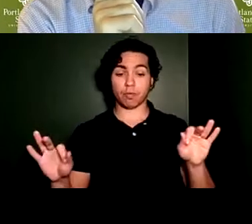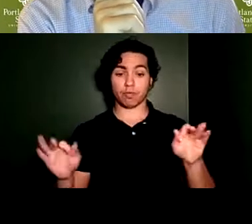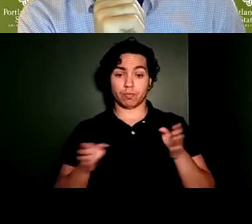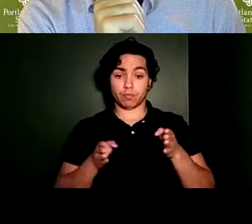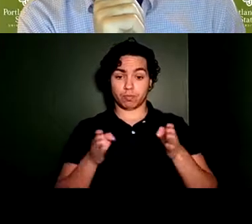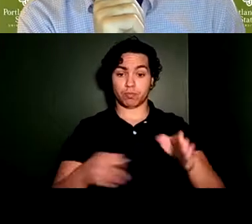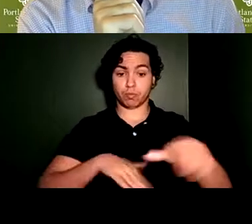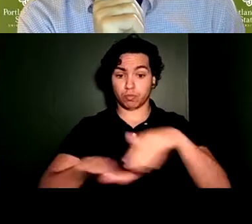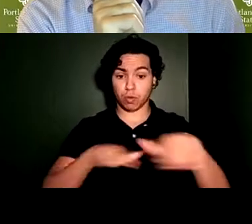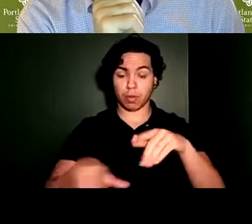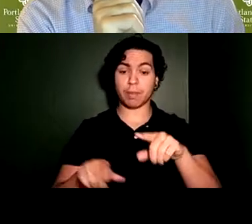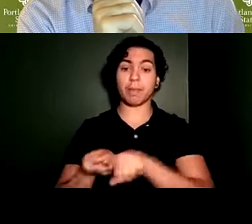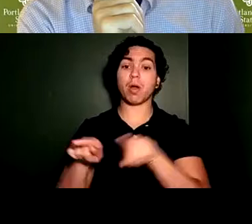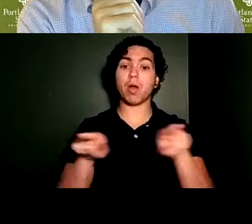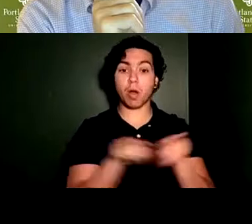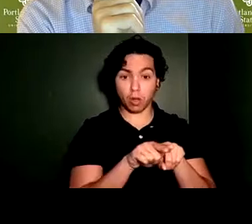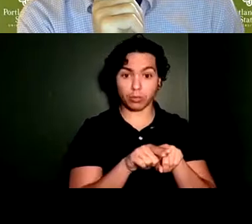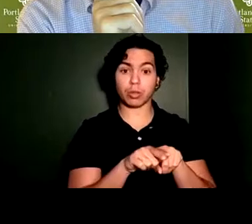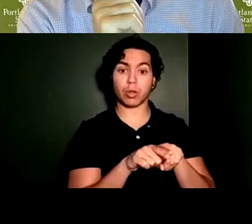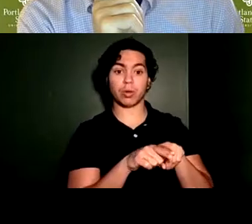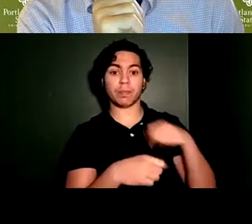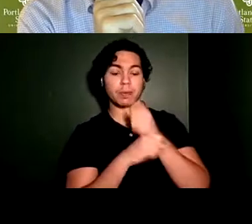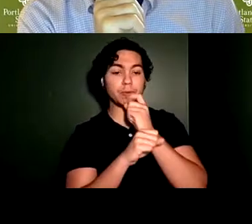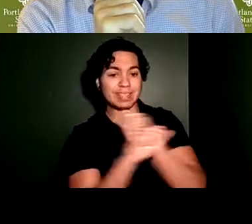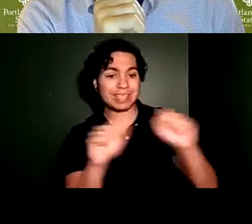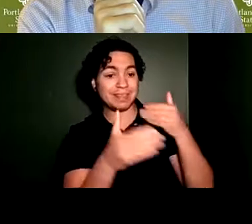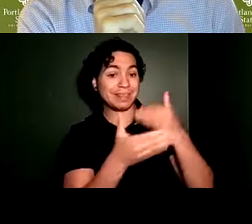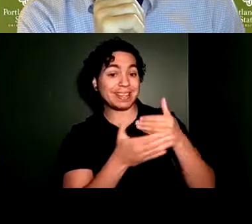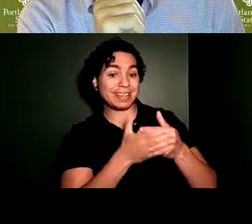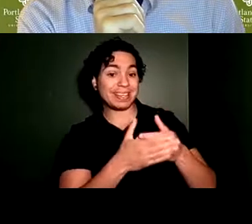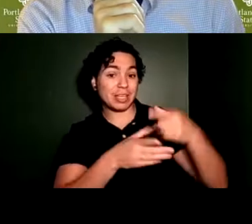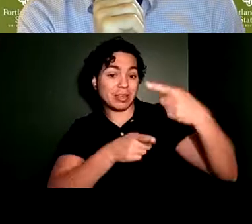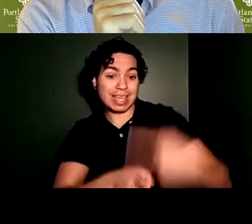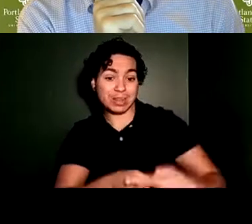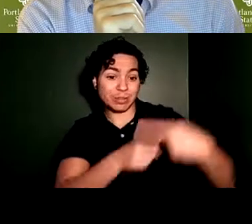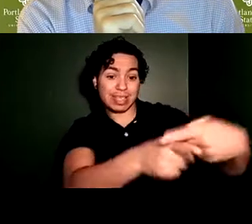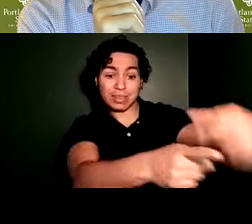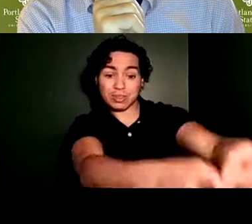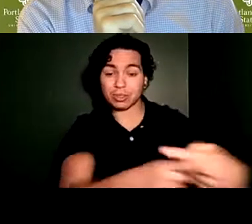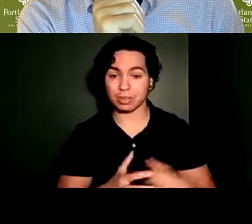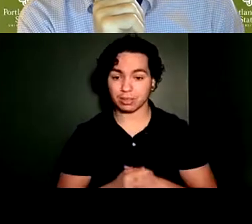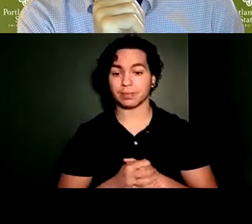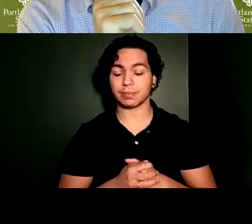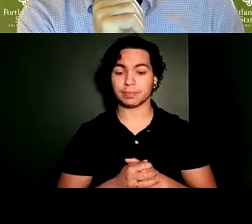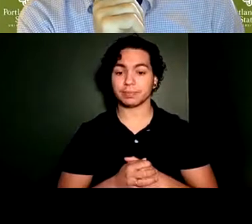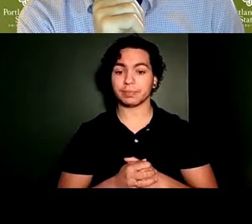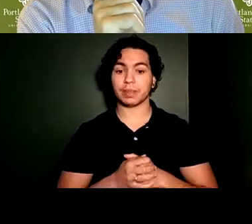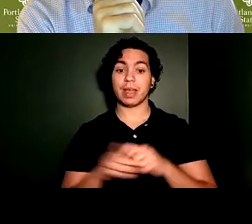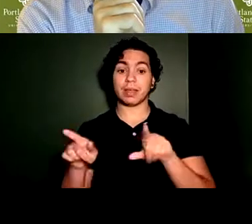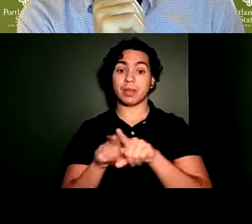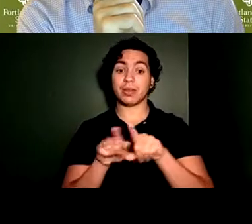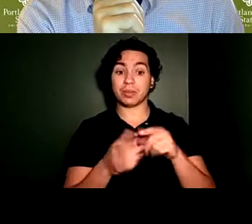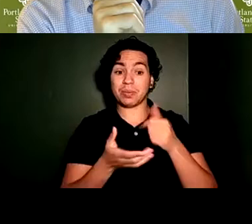also can daylight intersections and ultimately make our city, you know, safer by creating opportunities for people to move out of